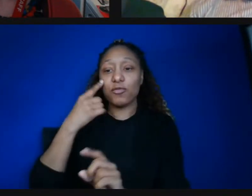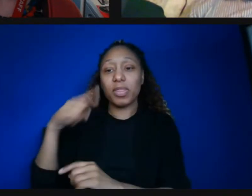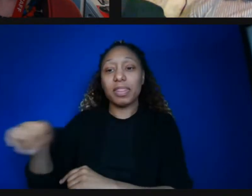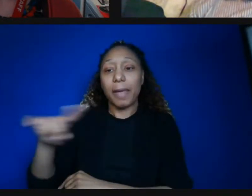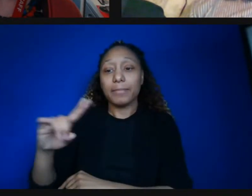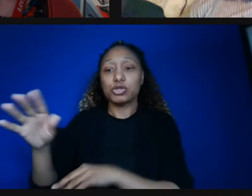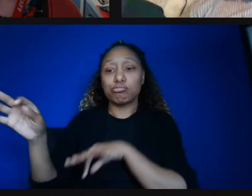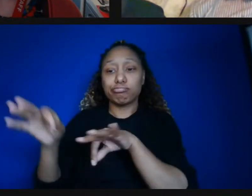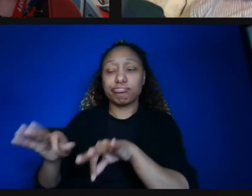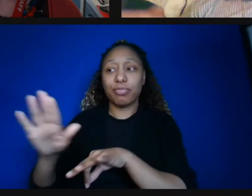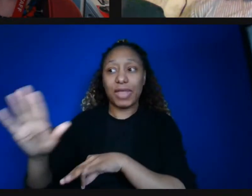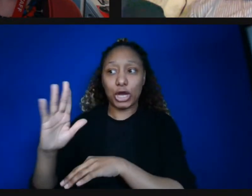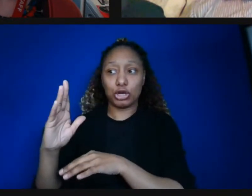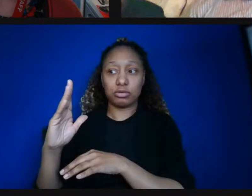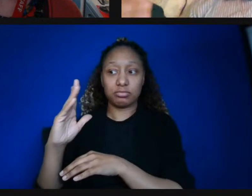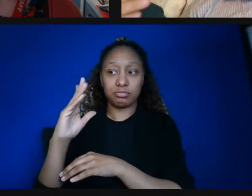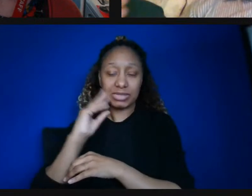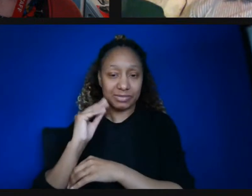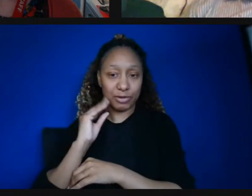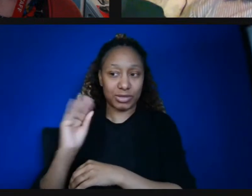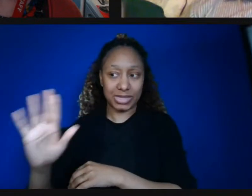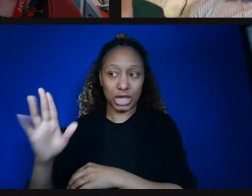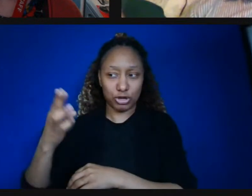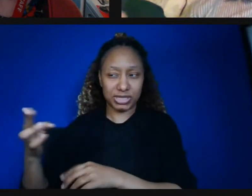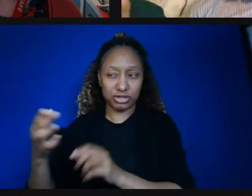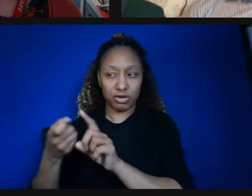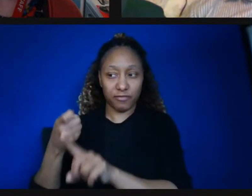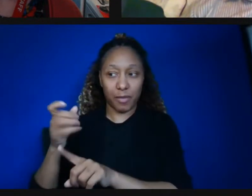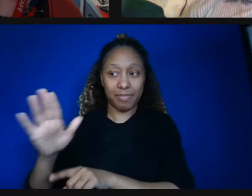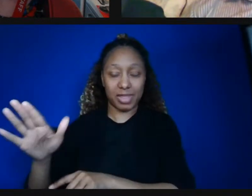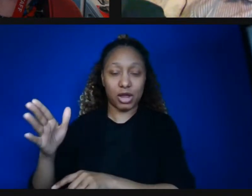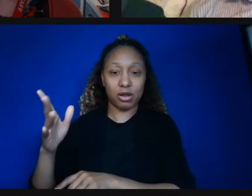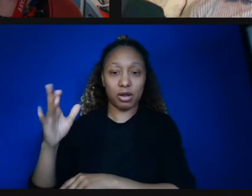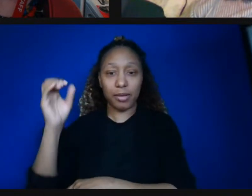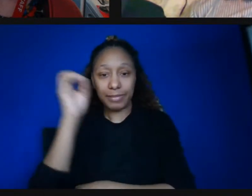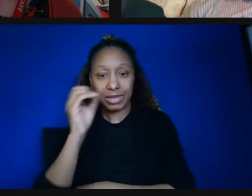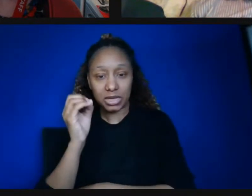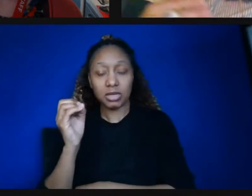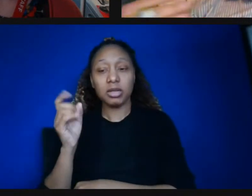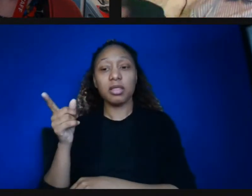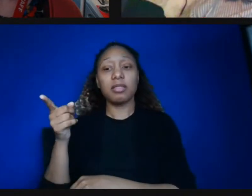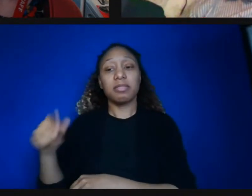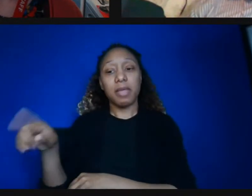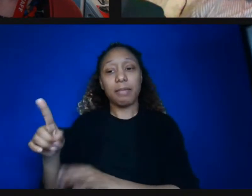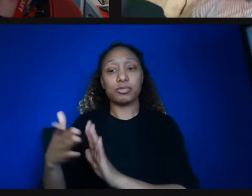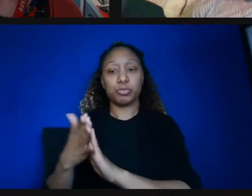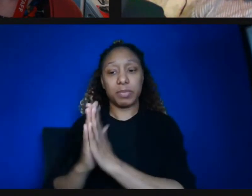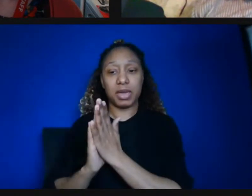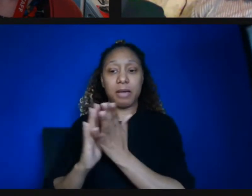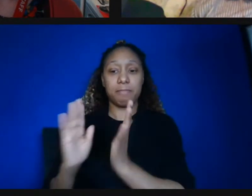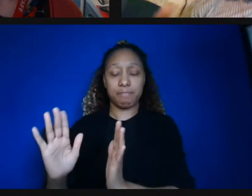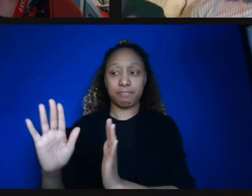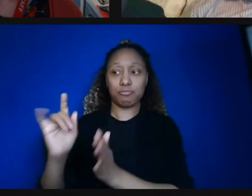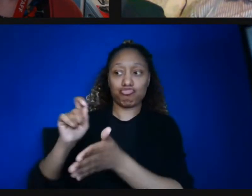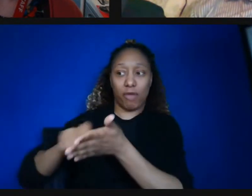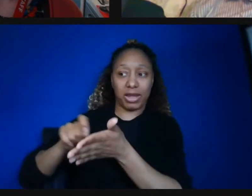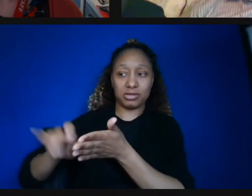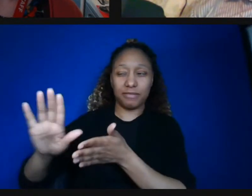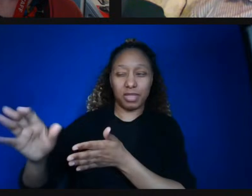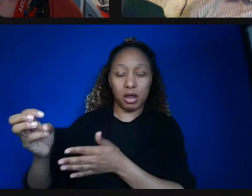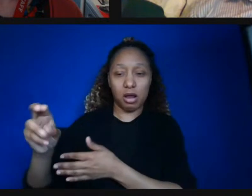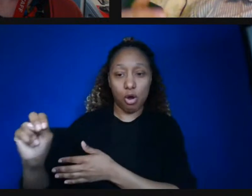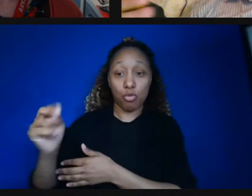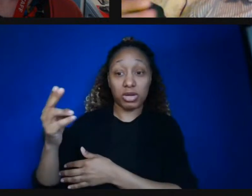experience, and allowing them to be the authors of their own history. Again, federal and